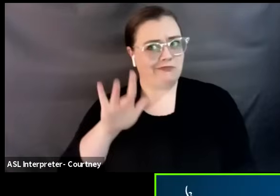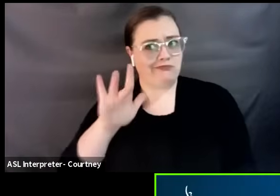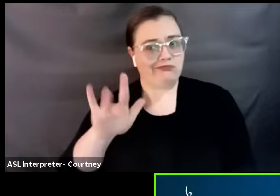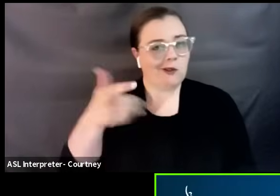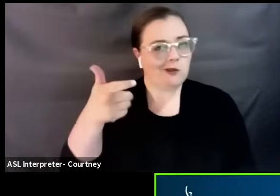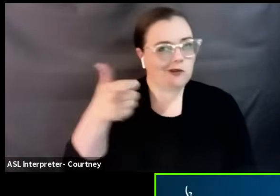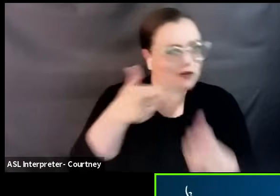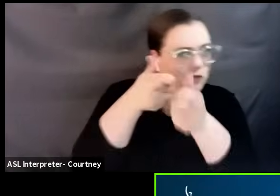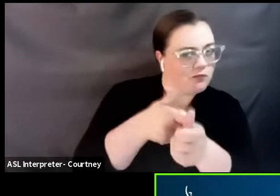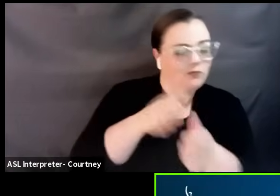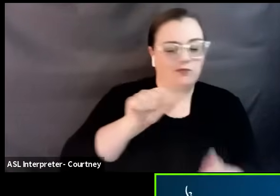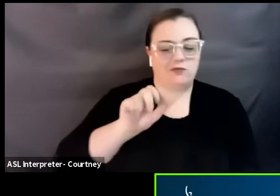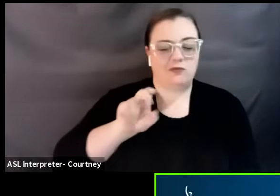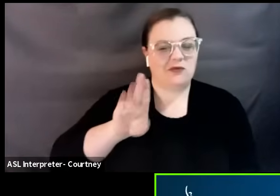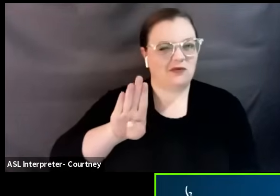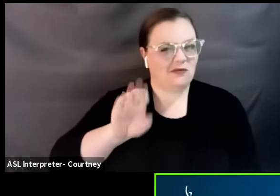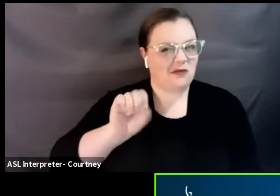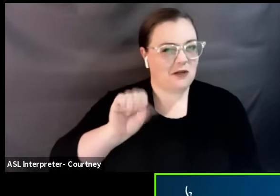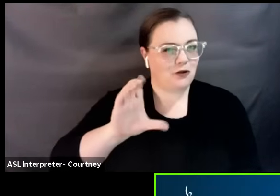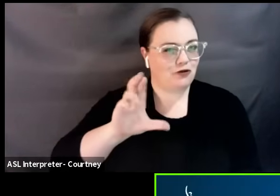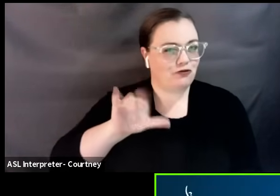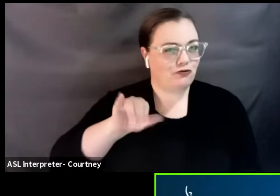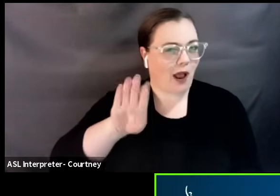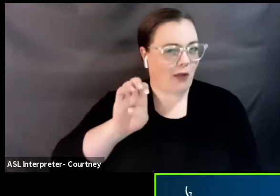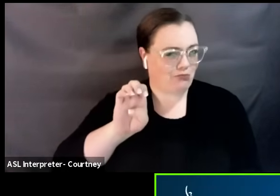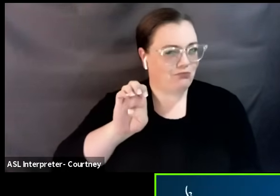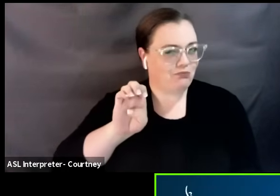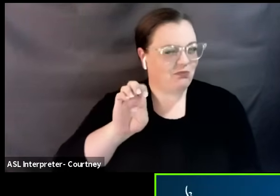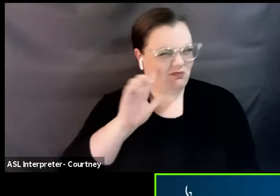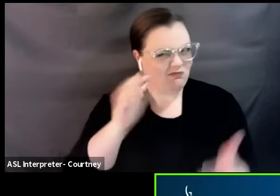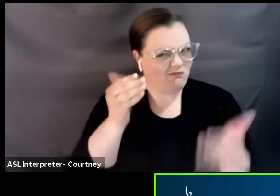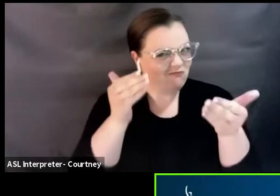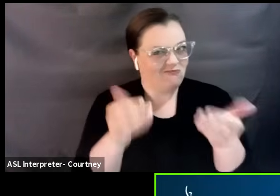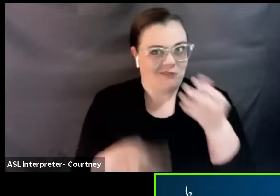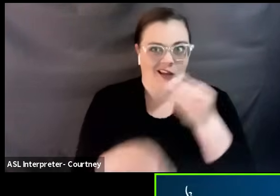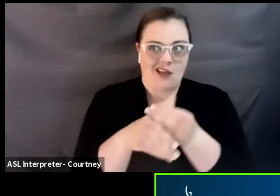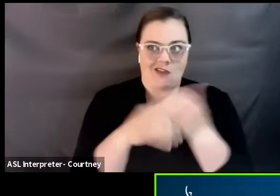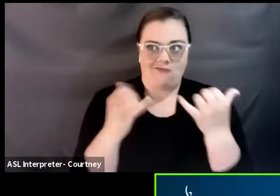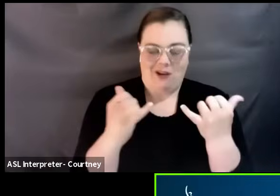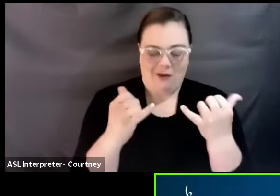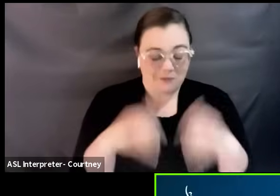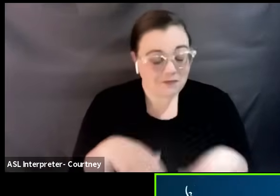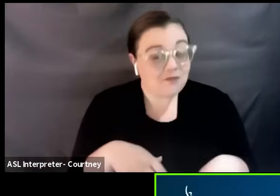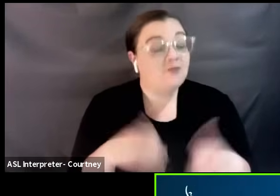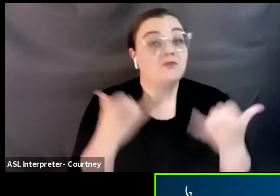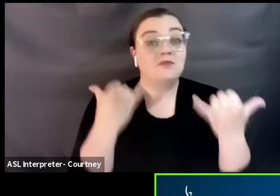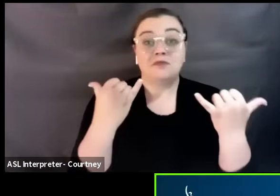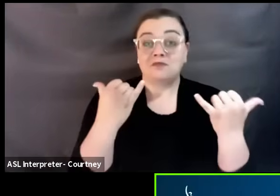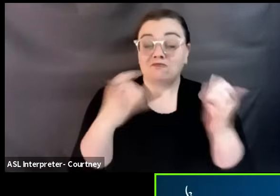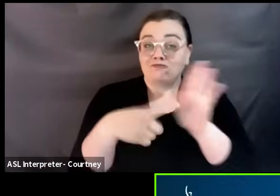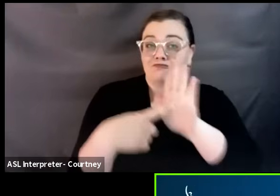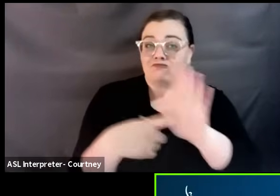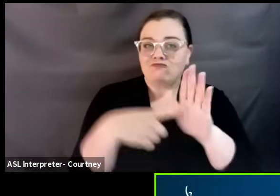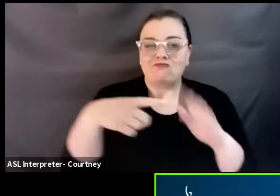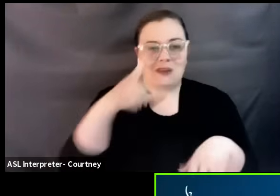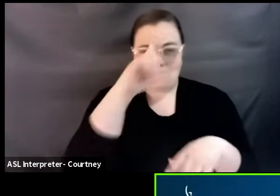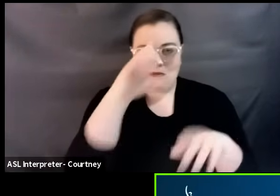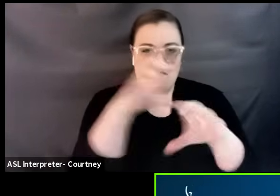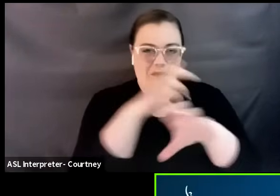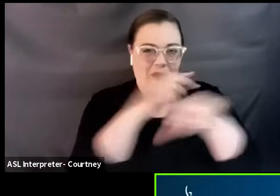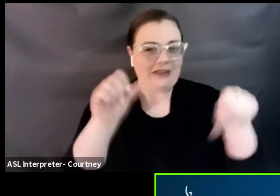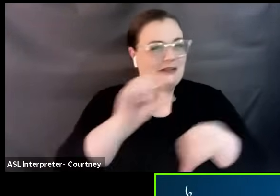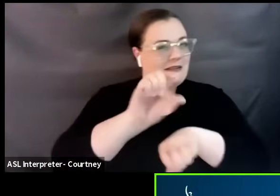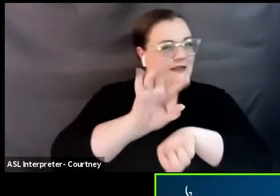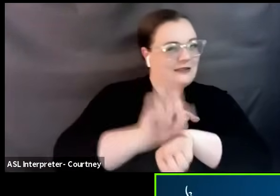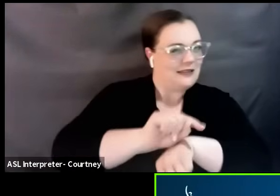do that right now. Today, we present the President's Task Force on Education, Outreach, and Engagement live stream, Finding Your